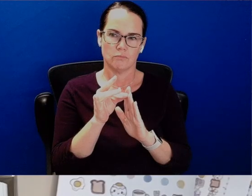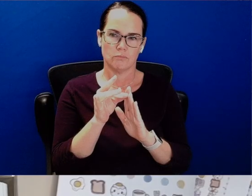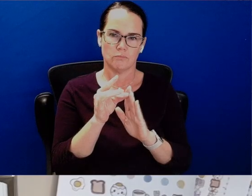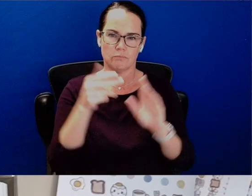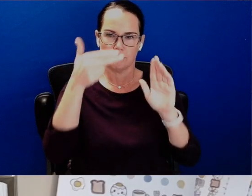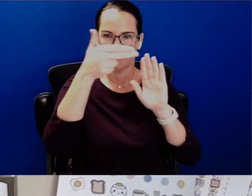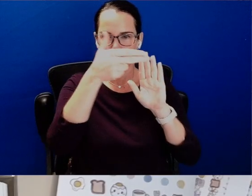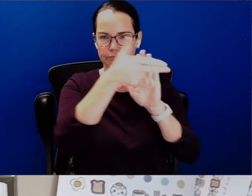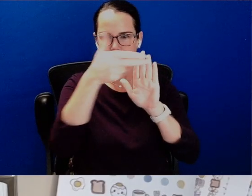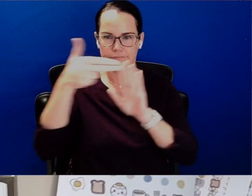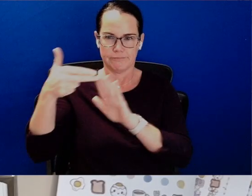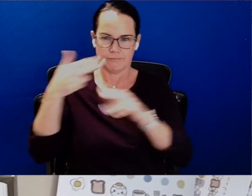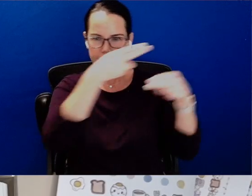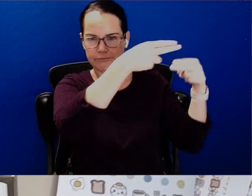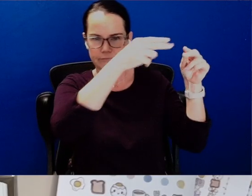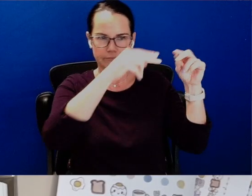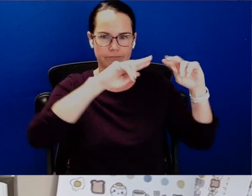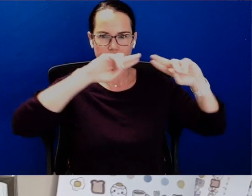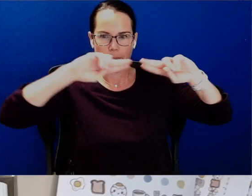headers down.